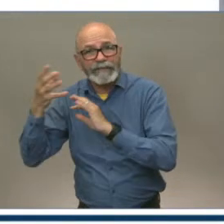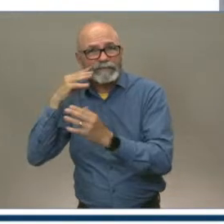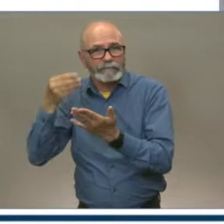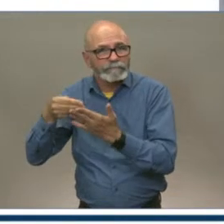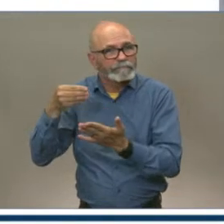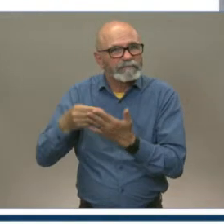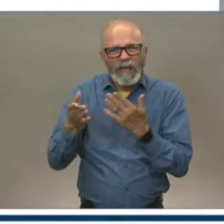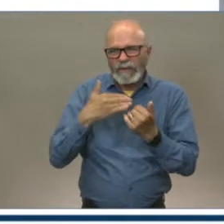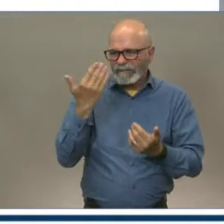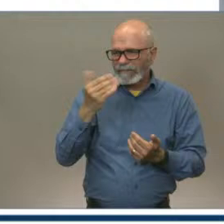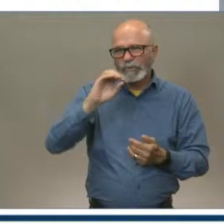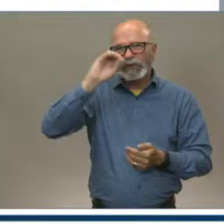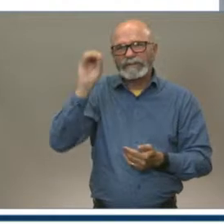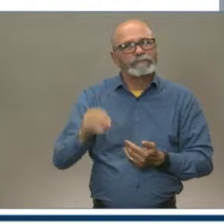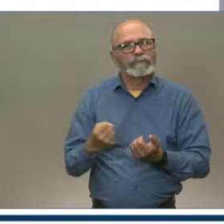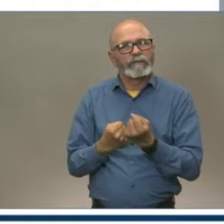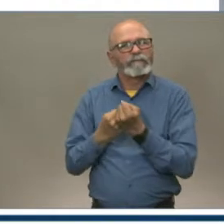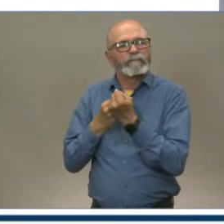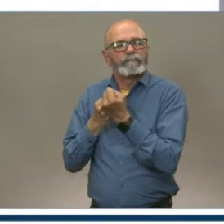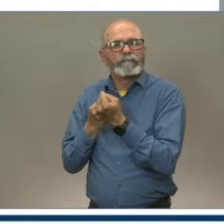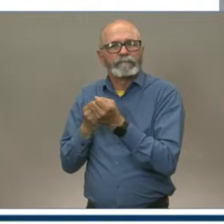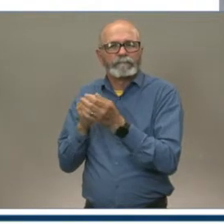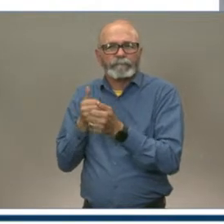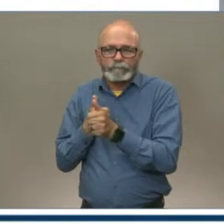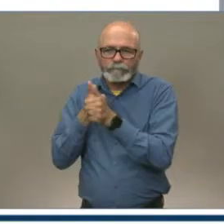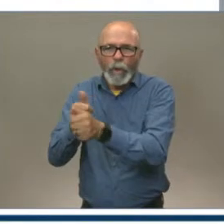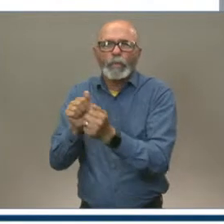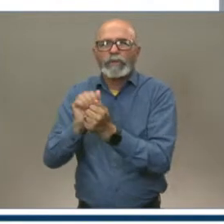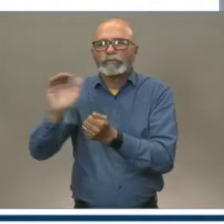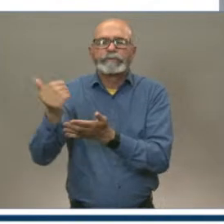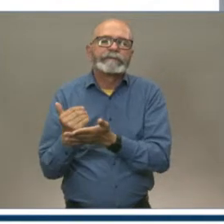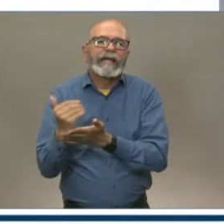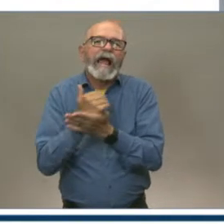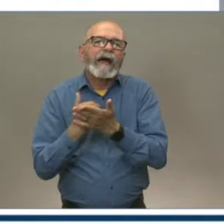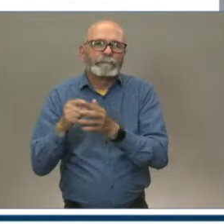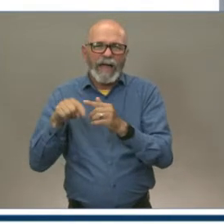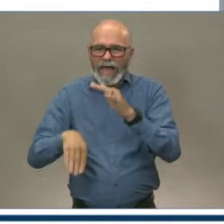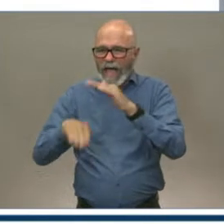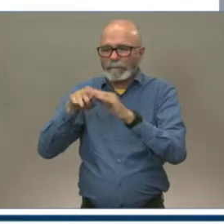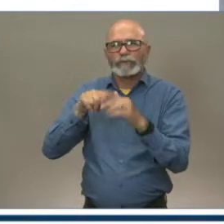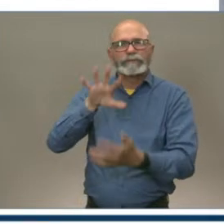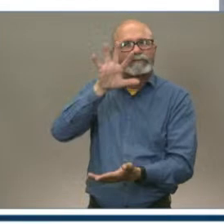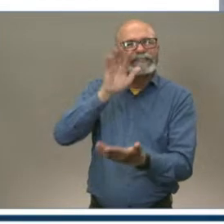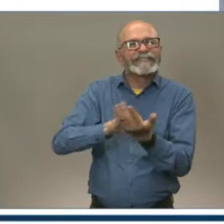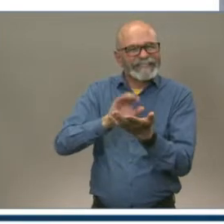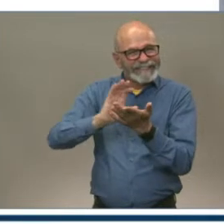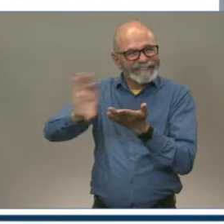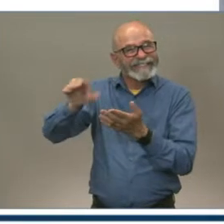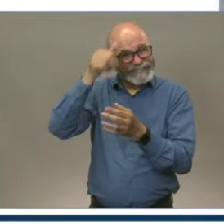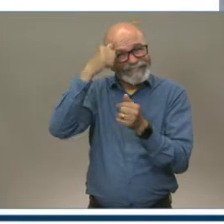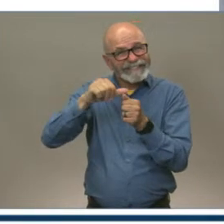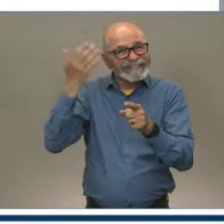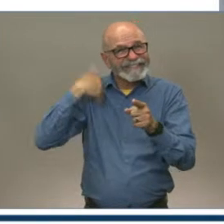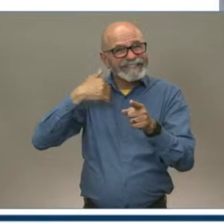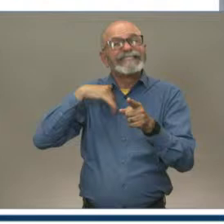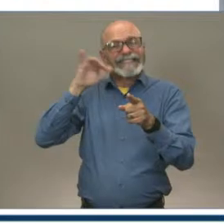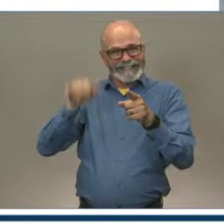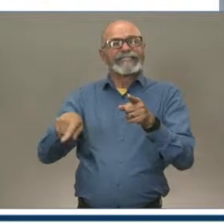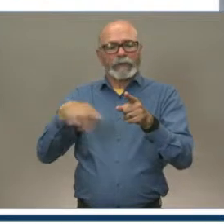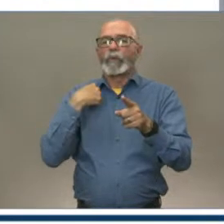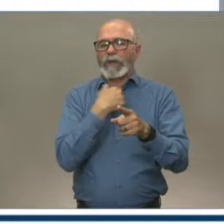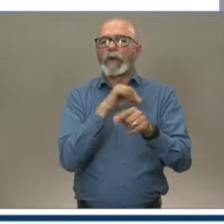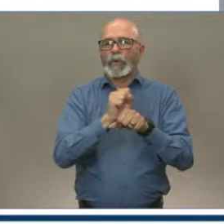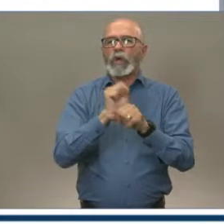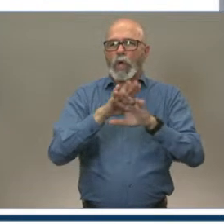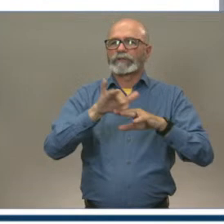of revenue, that gross revenue up to a $5,000 grant is one of them. So we're working